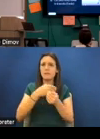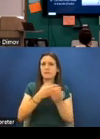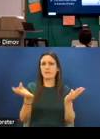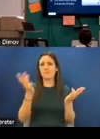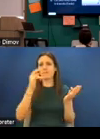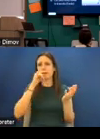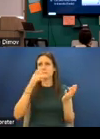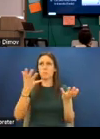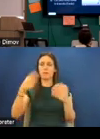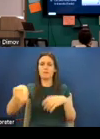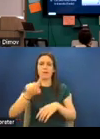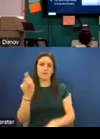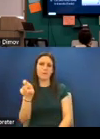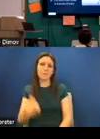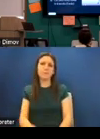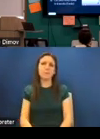need. Awesome.